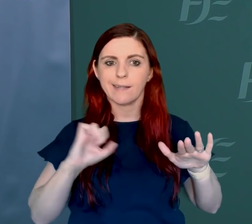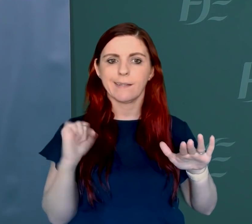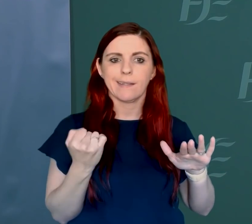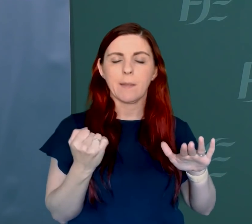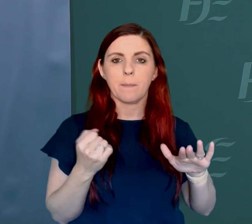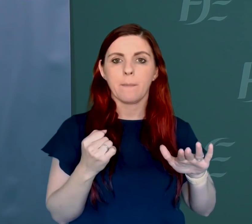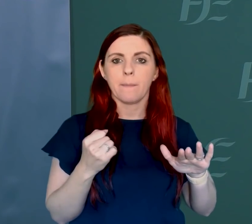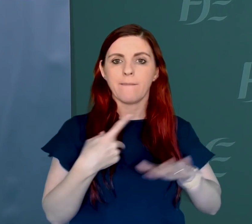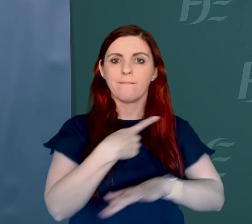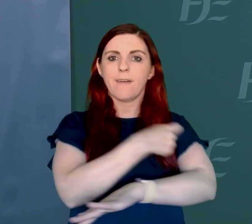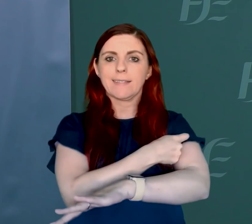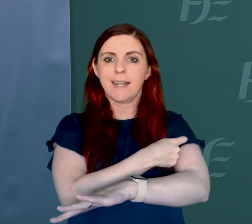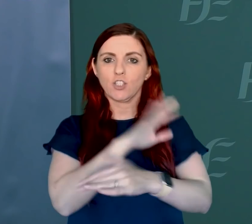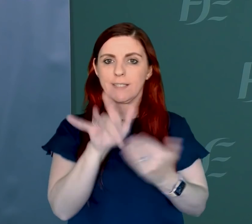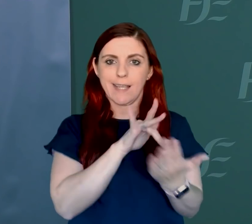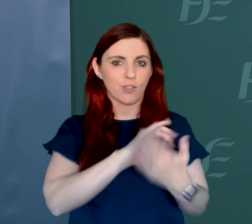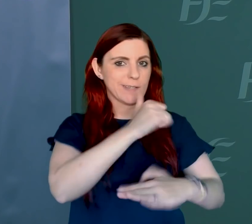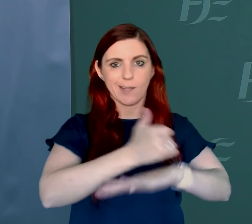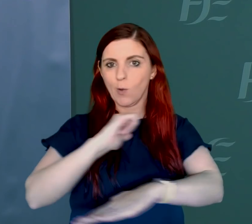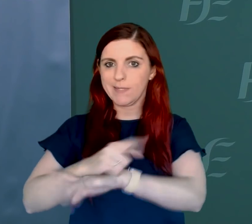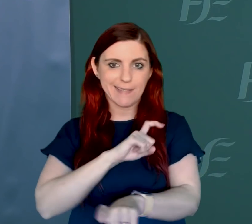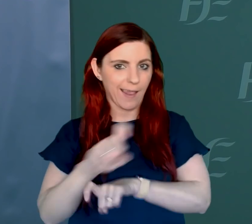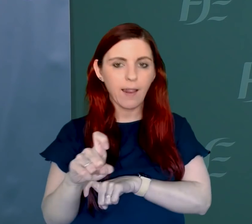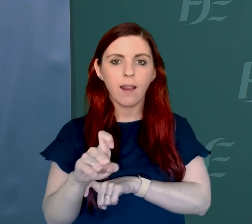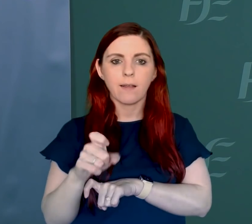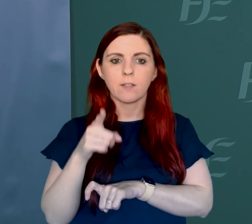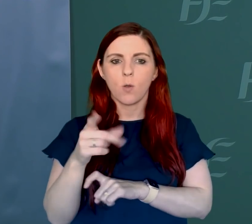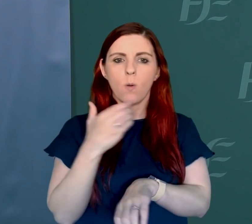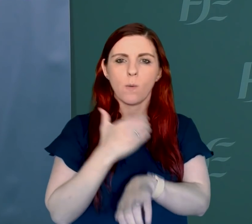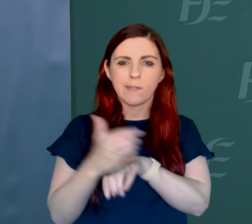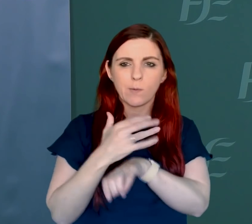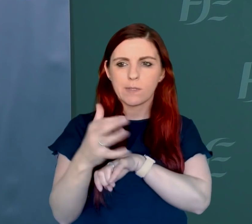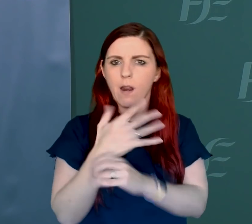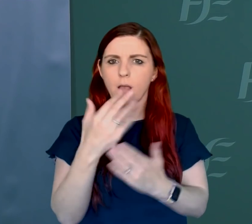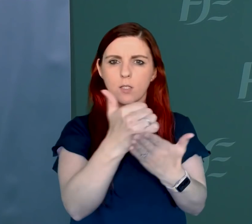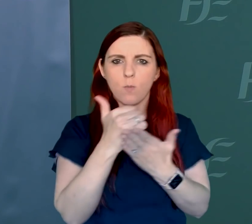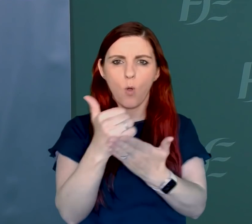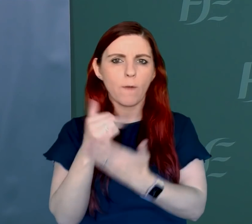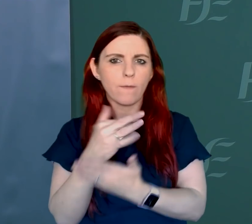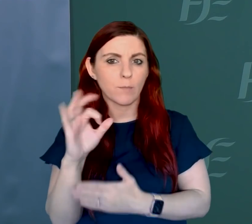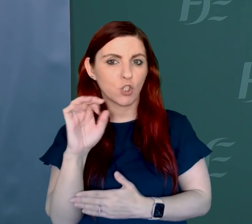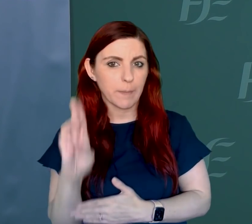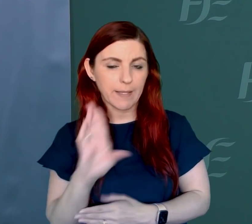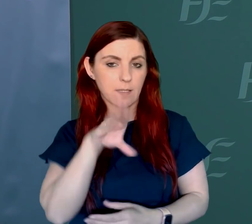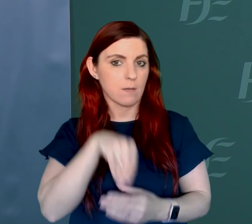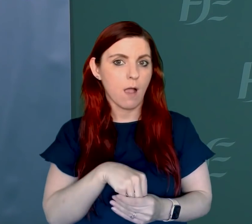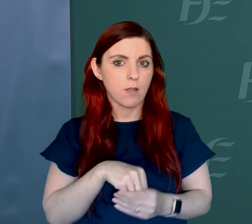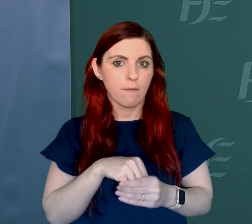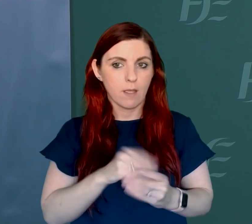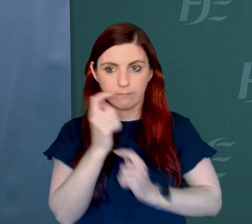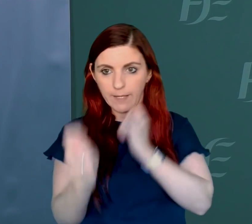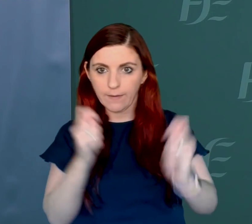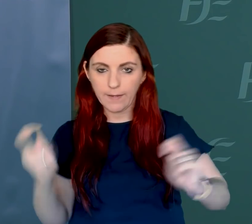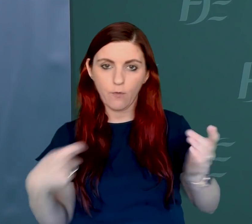vaccination centres infrastructure. We continue to get great support from our GPs as part of the rollout